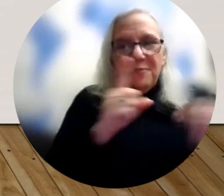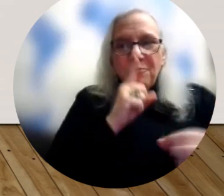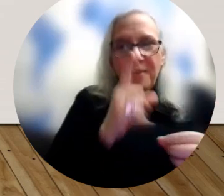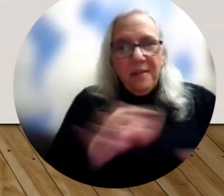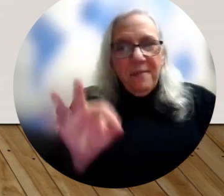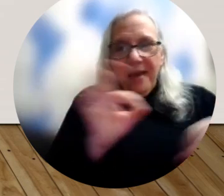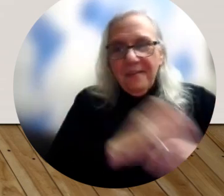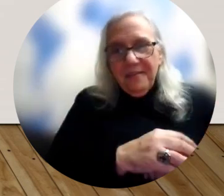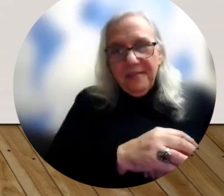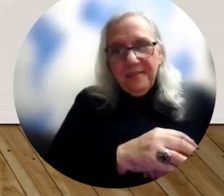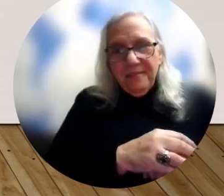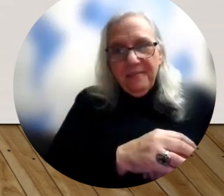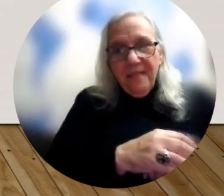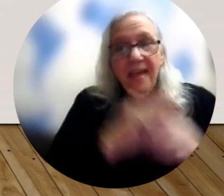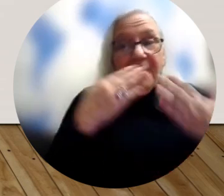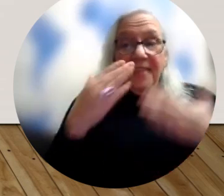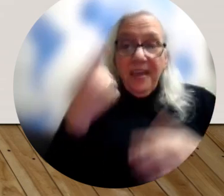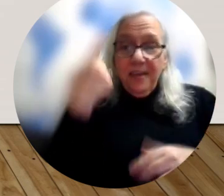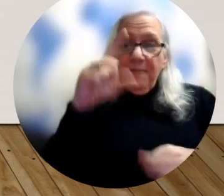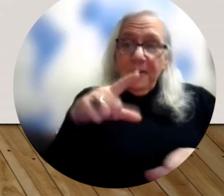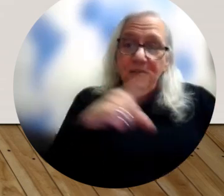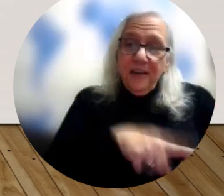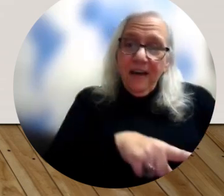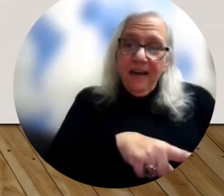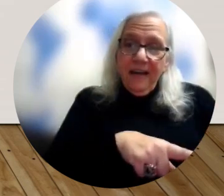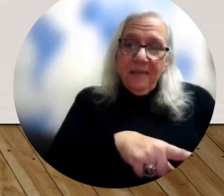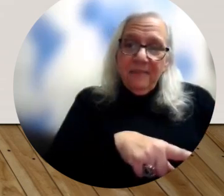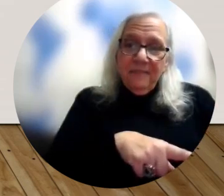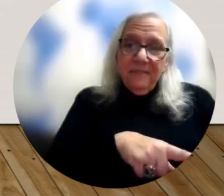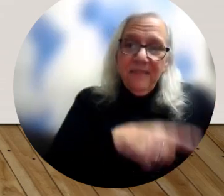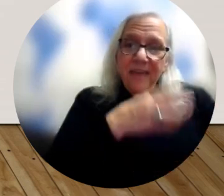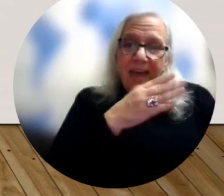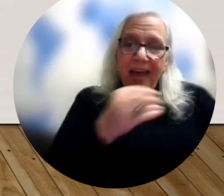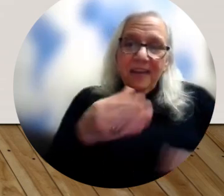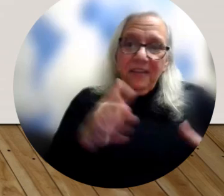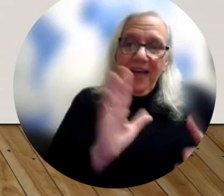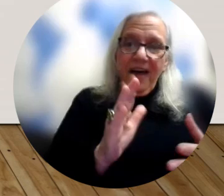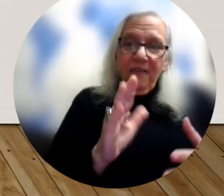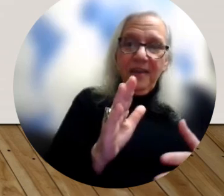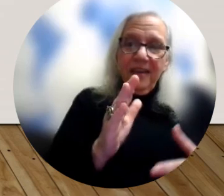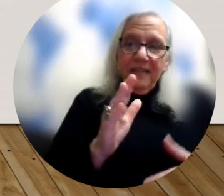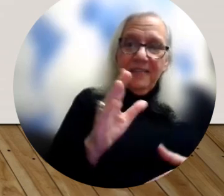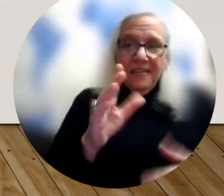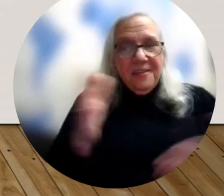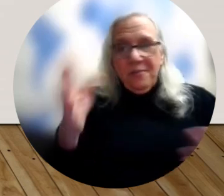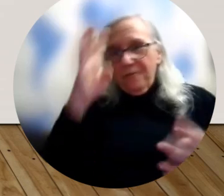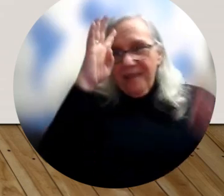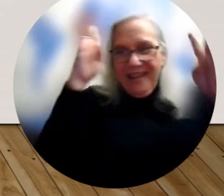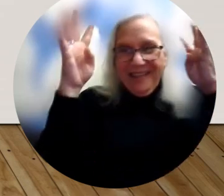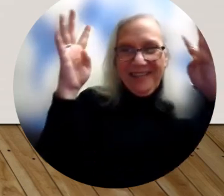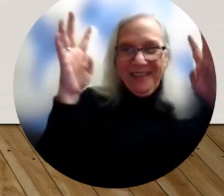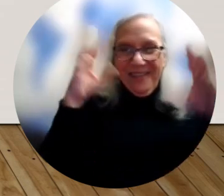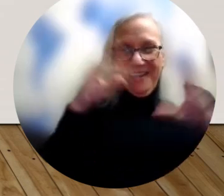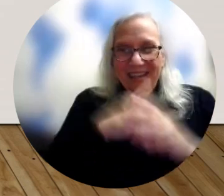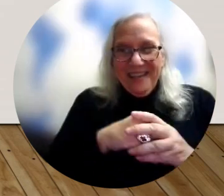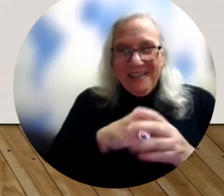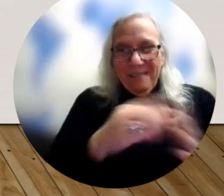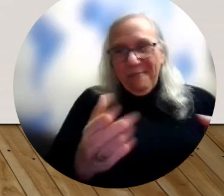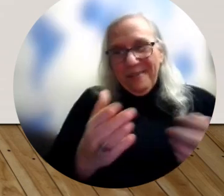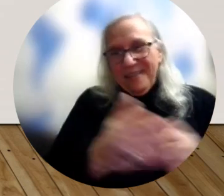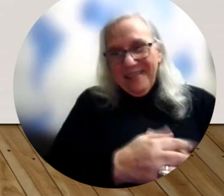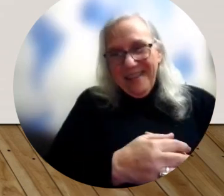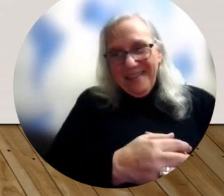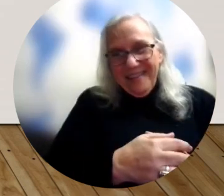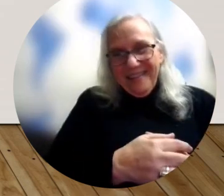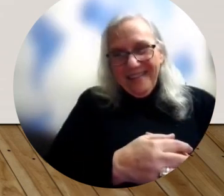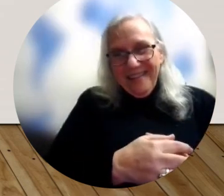What else really matters? Thank you for your time and allowing this creativity into